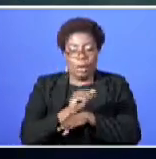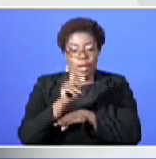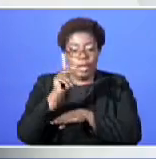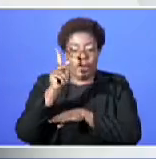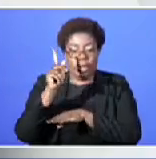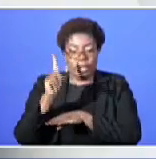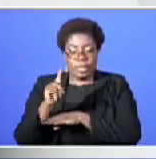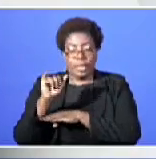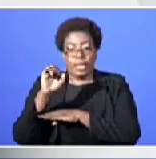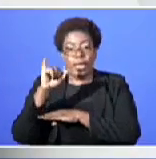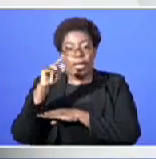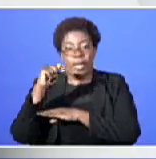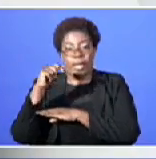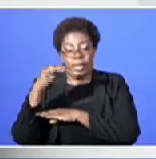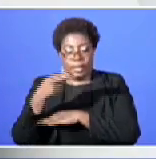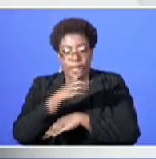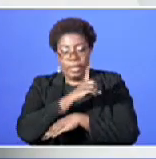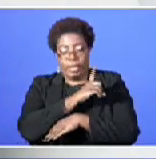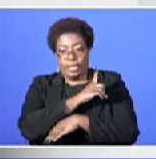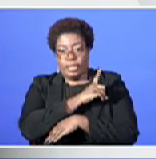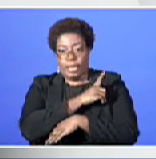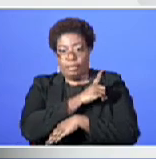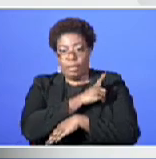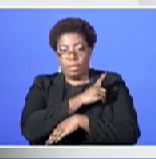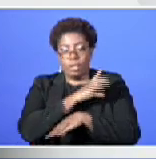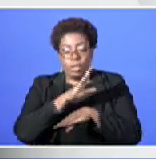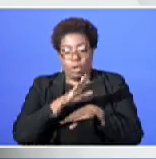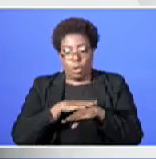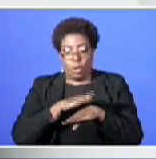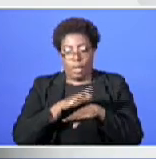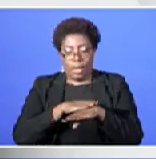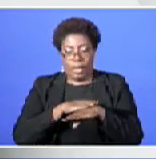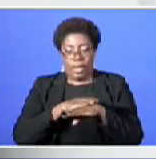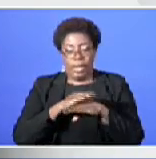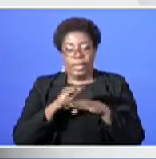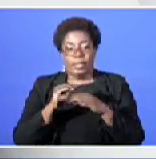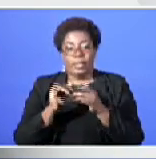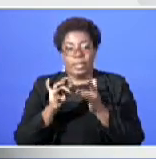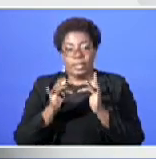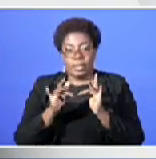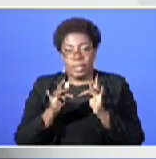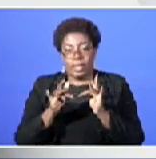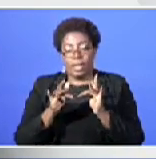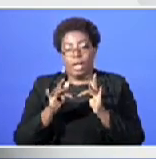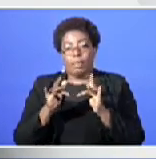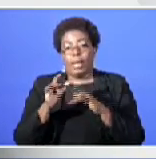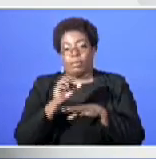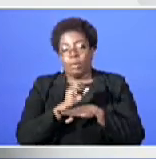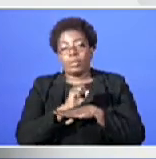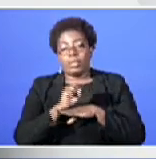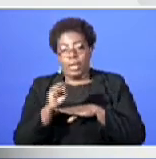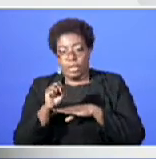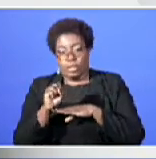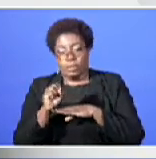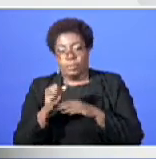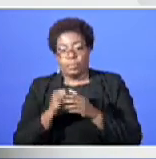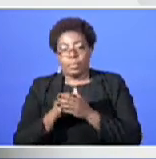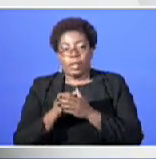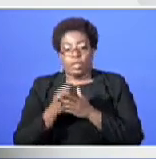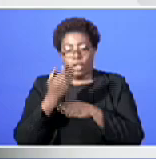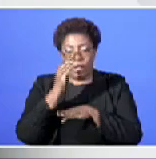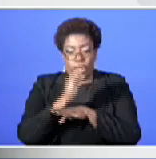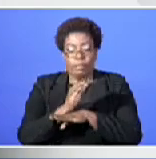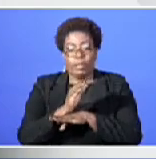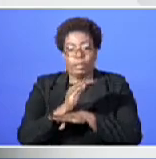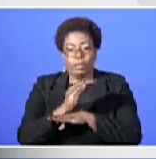Davey, CEO of Kanoo, which is an online platform. Thanks for joining us, sir. Pleasure to be here. Tell me